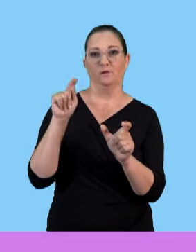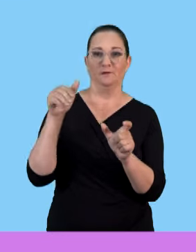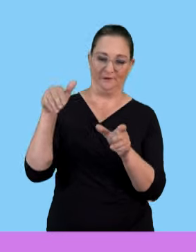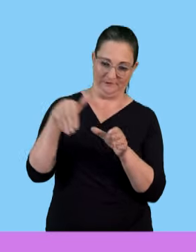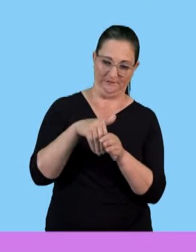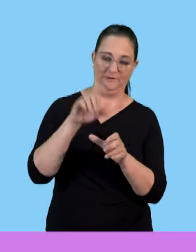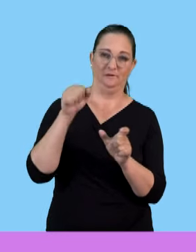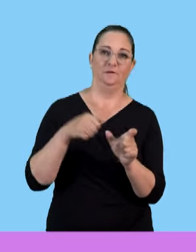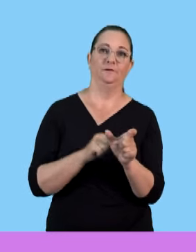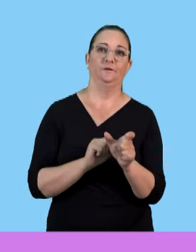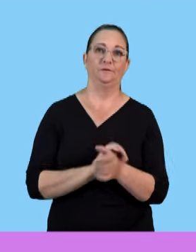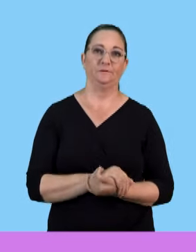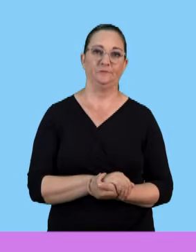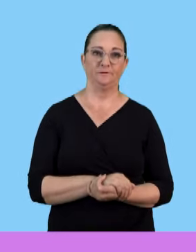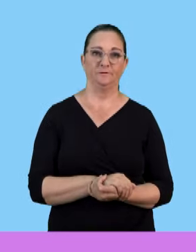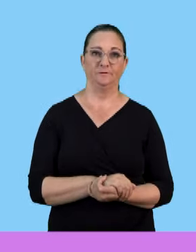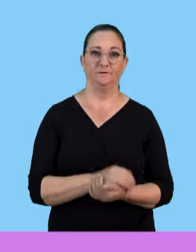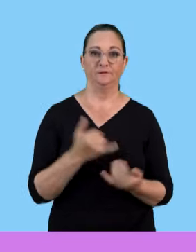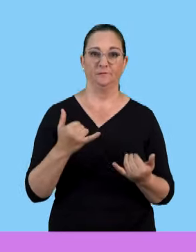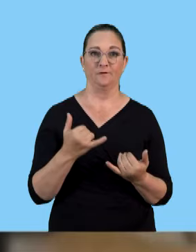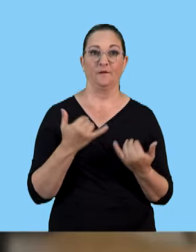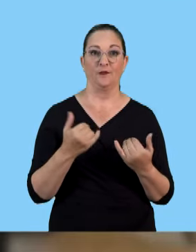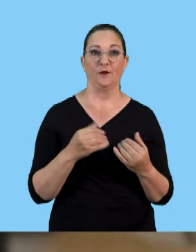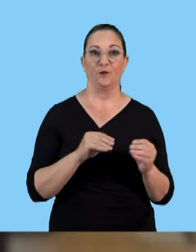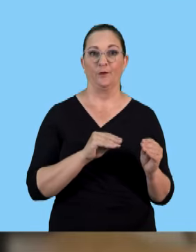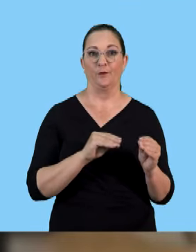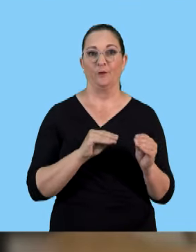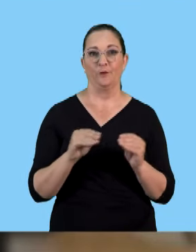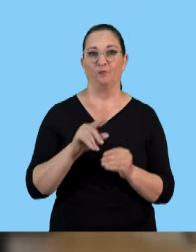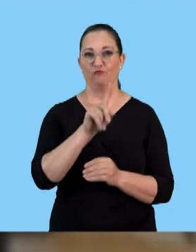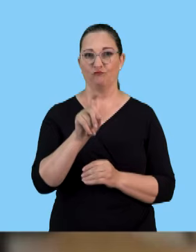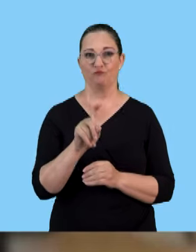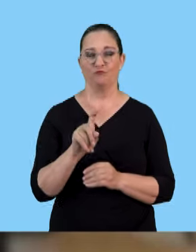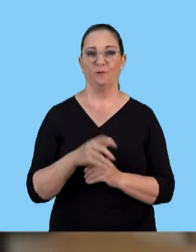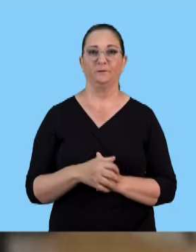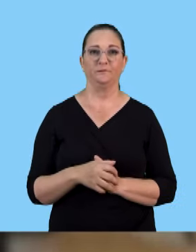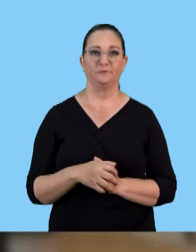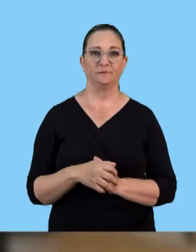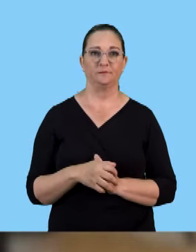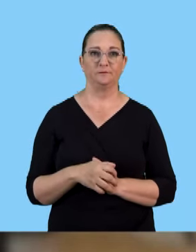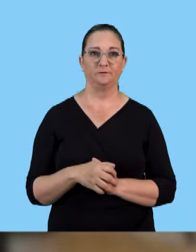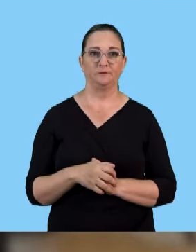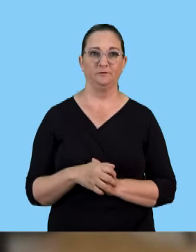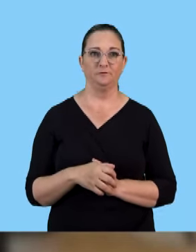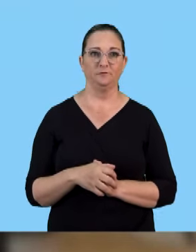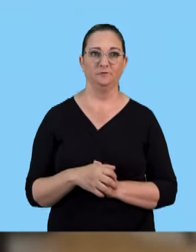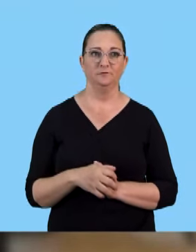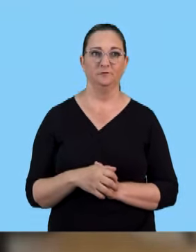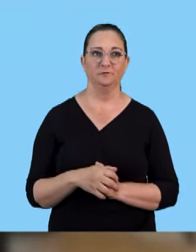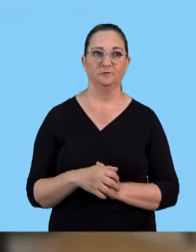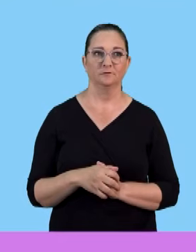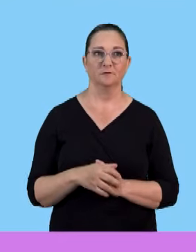so meaning the VAT has already been included. Now, let us move to the next question. So